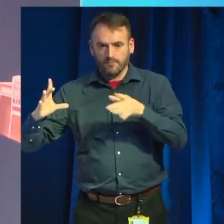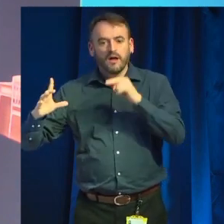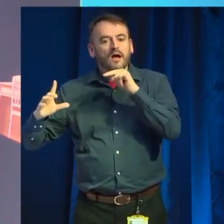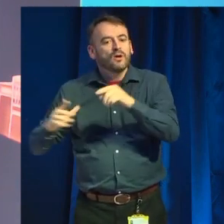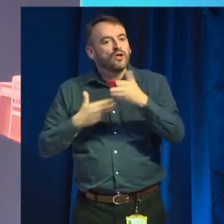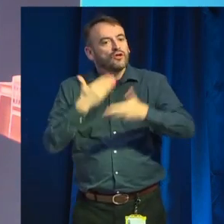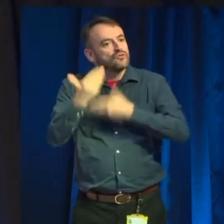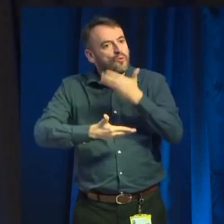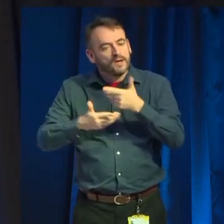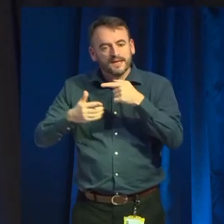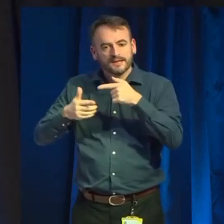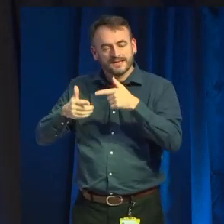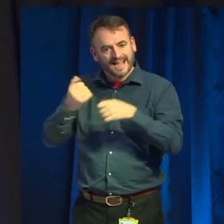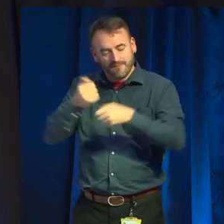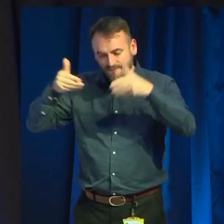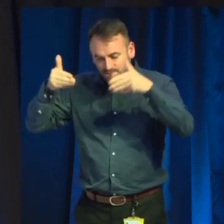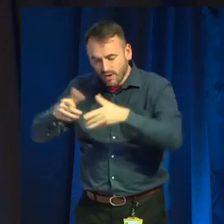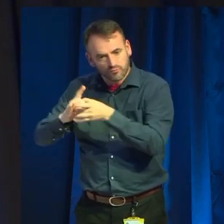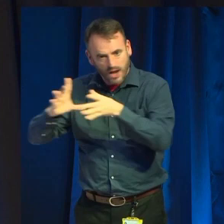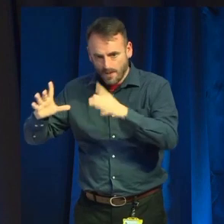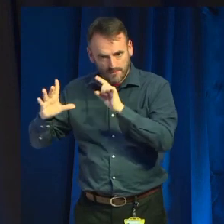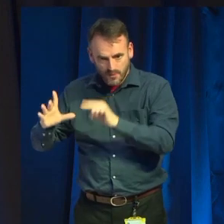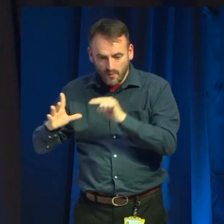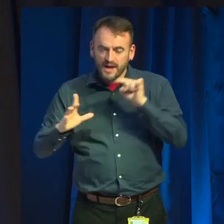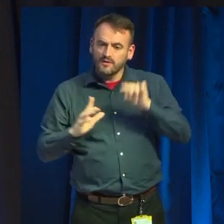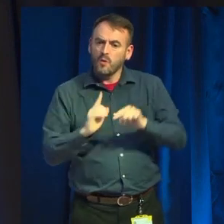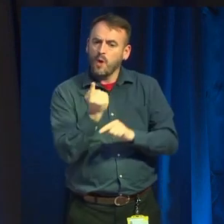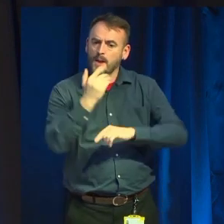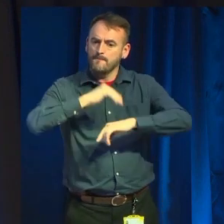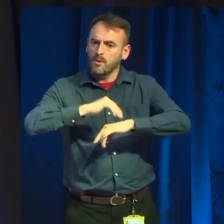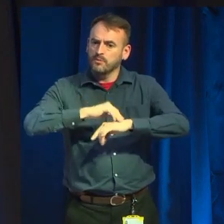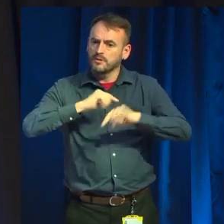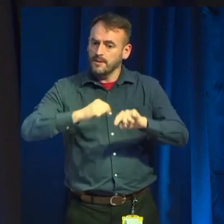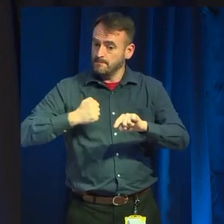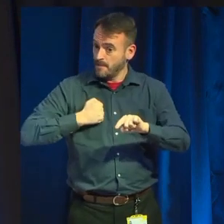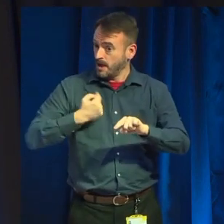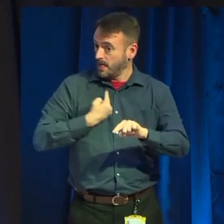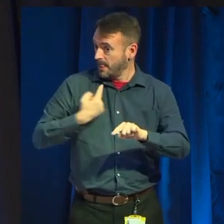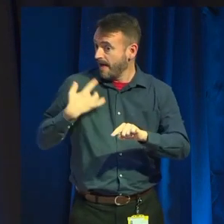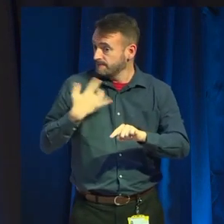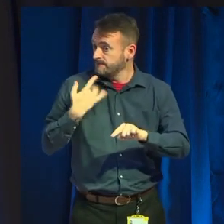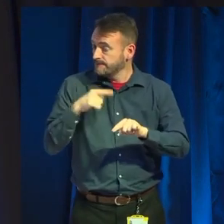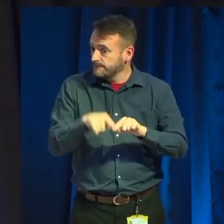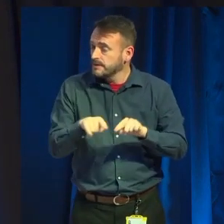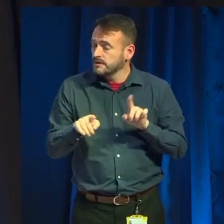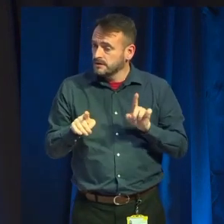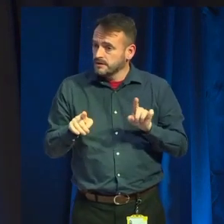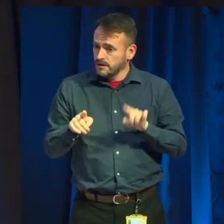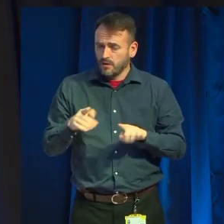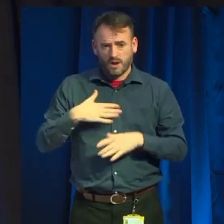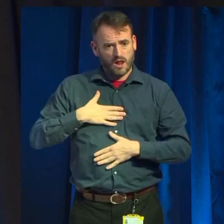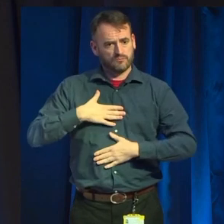It's focused on this very specific moment from my own life. It's essentially when I was like 11 years old,